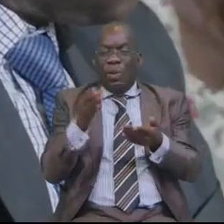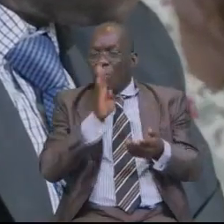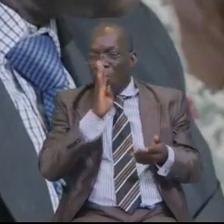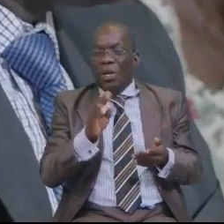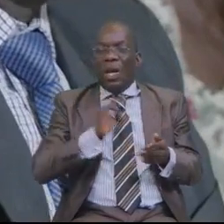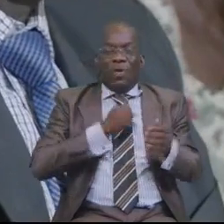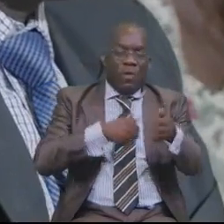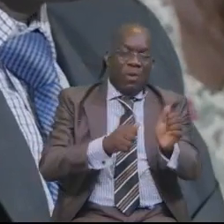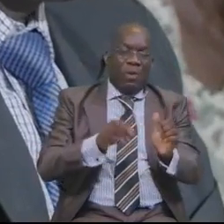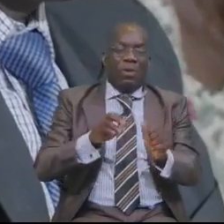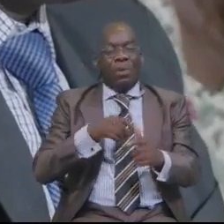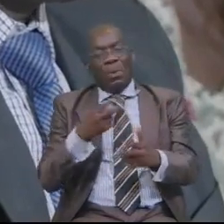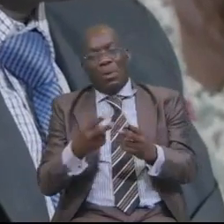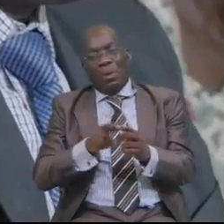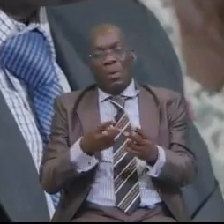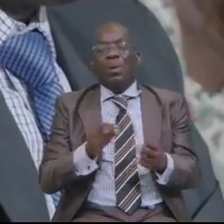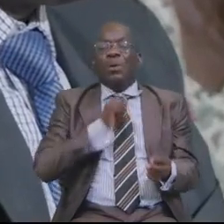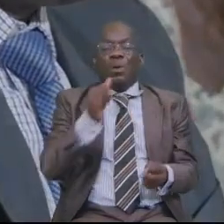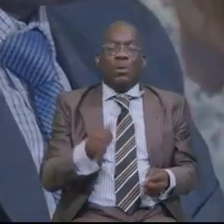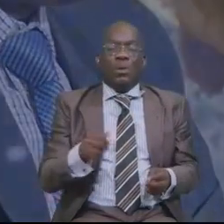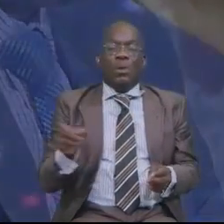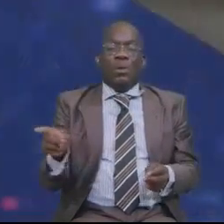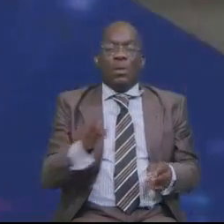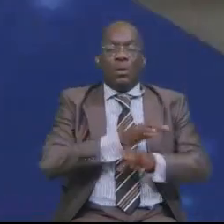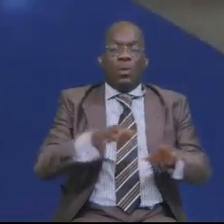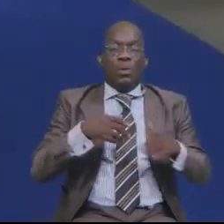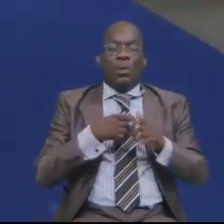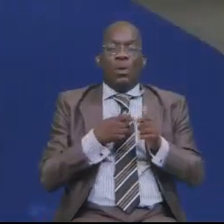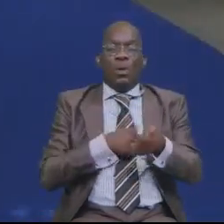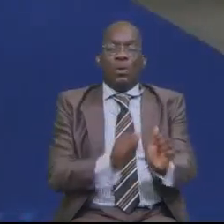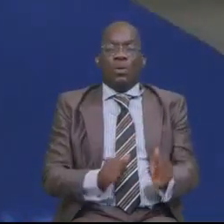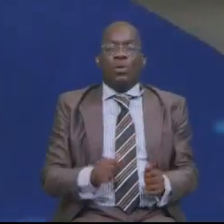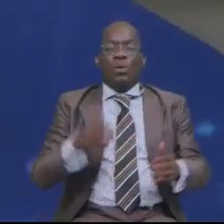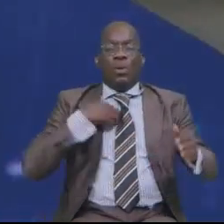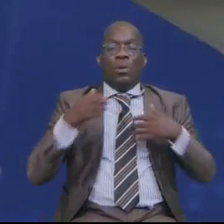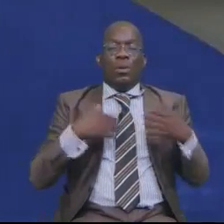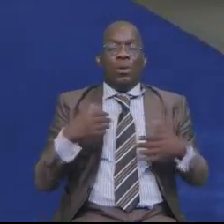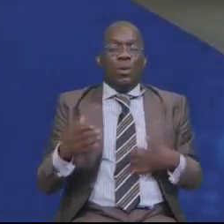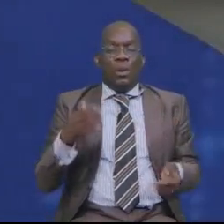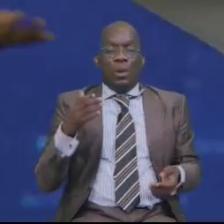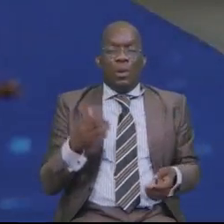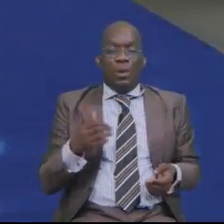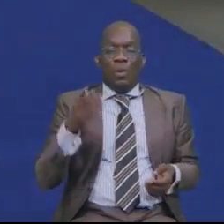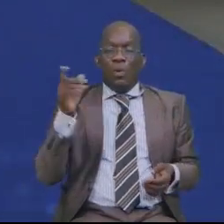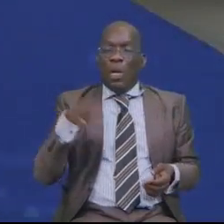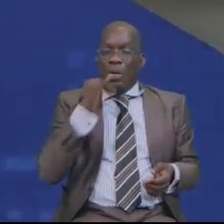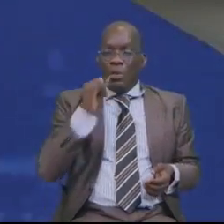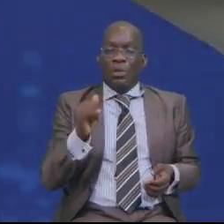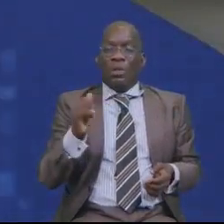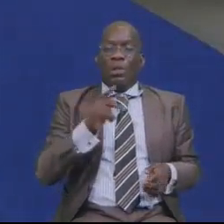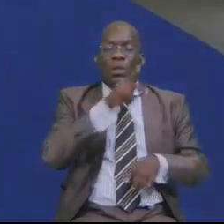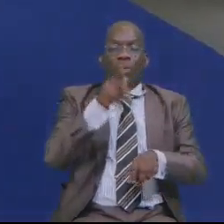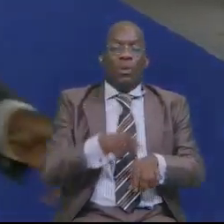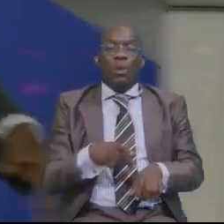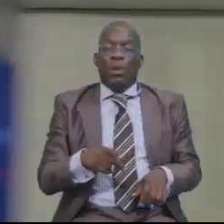to follow this? They didn't, continue grudgingly. Why did you ask Peter that, what shall we